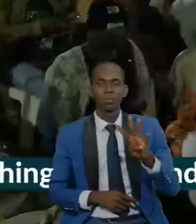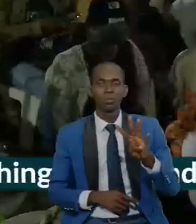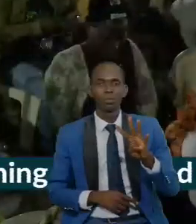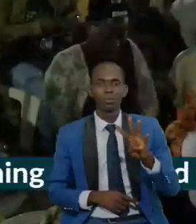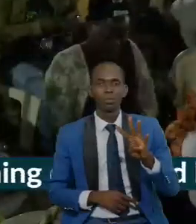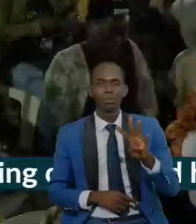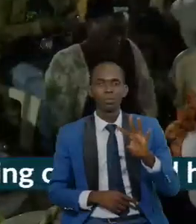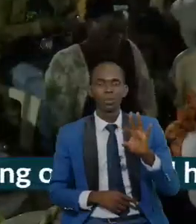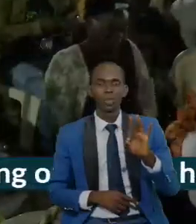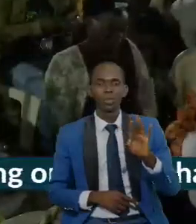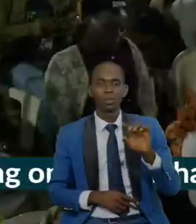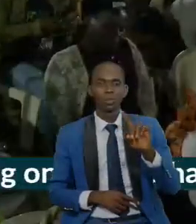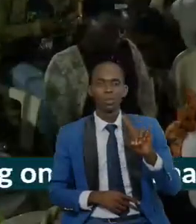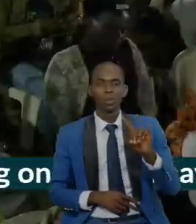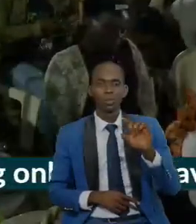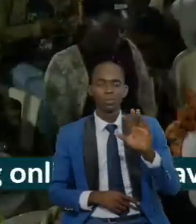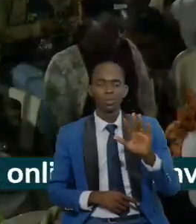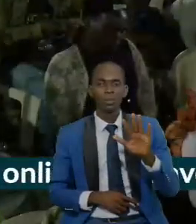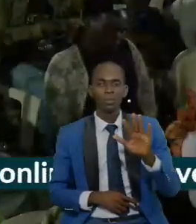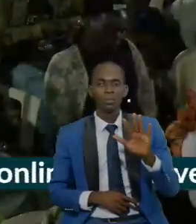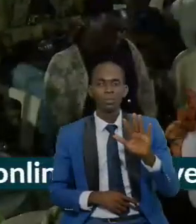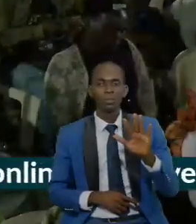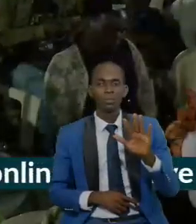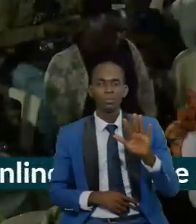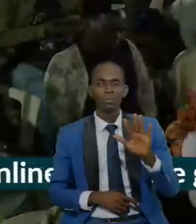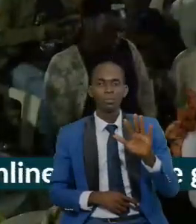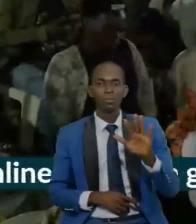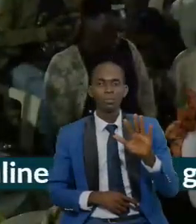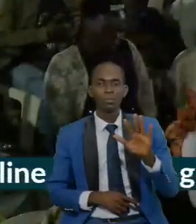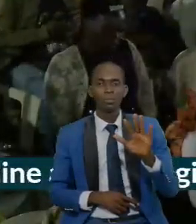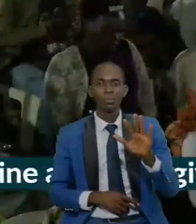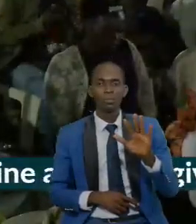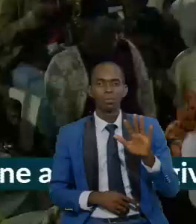915. 915.